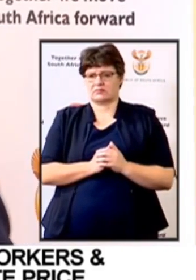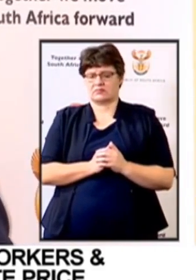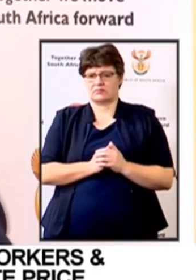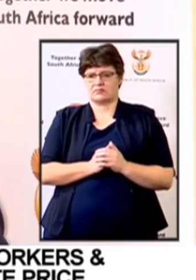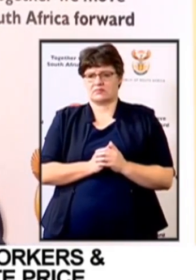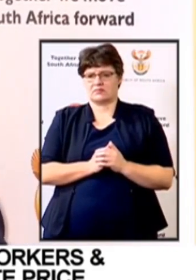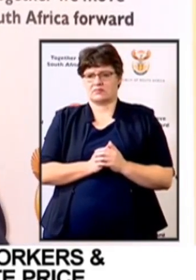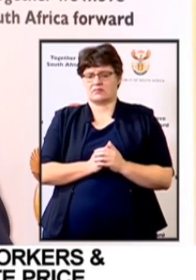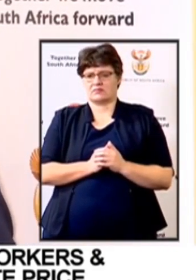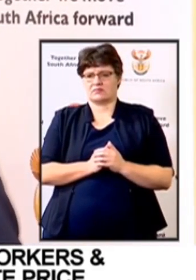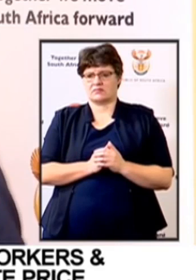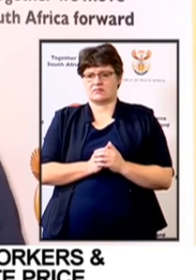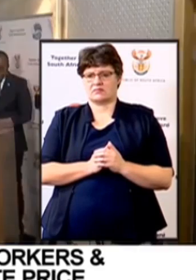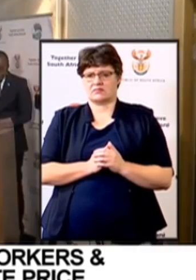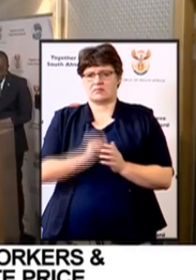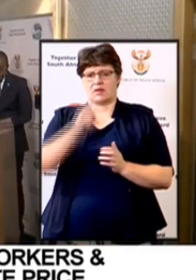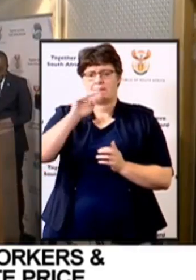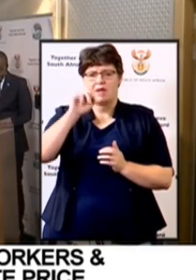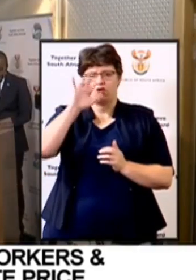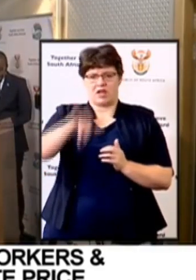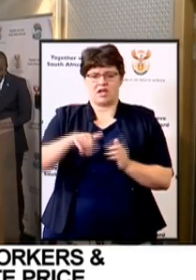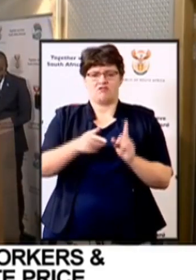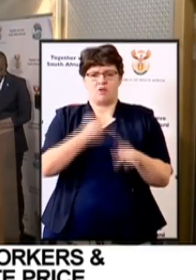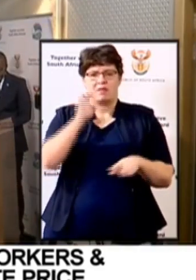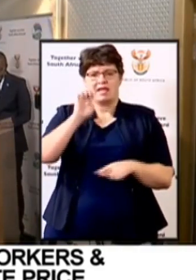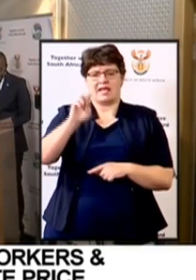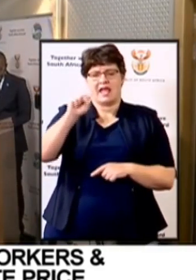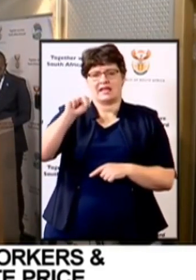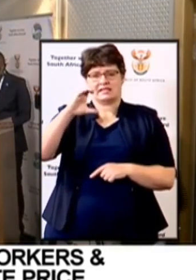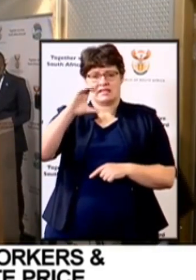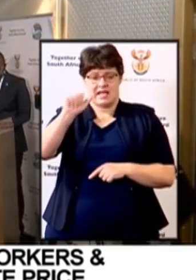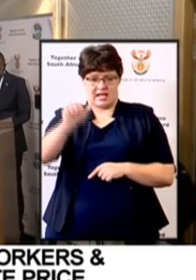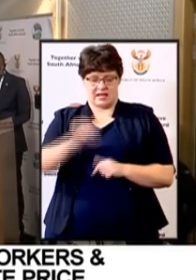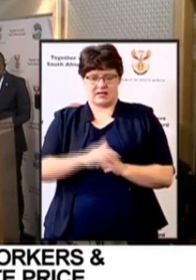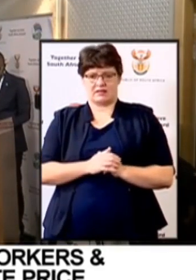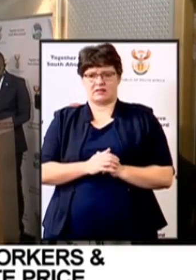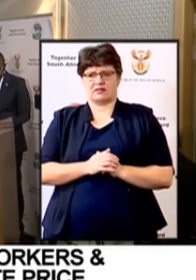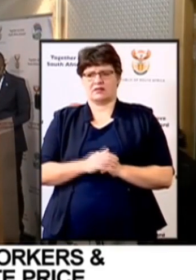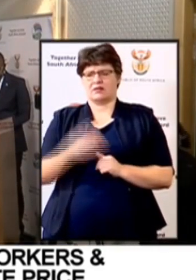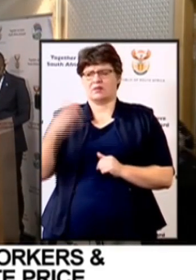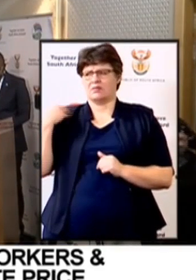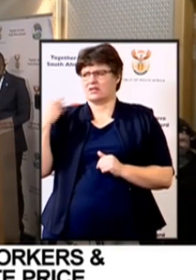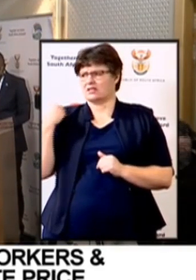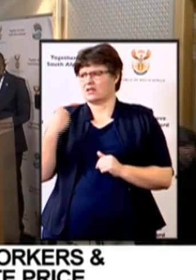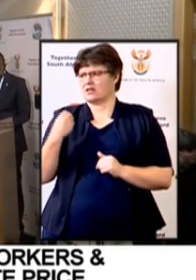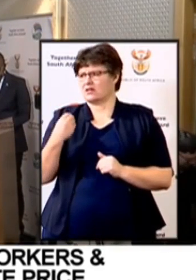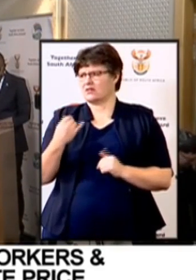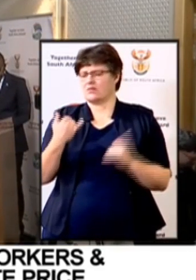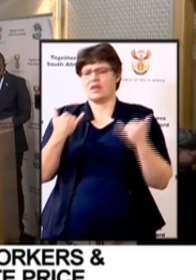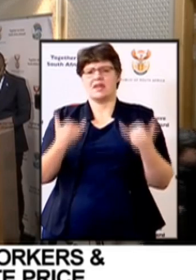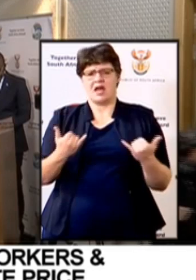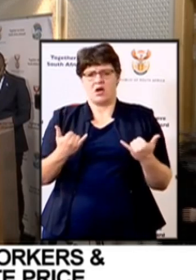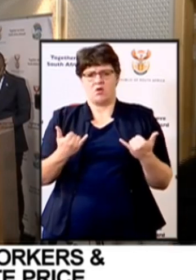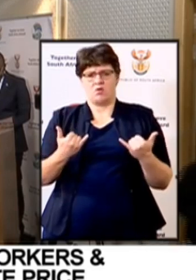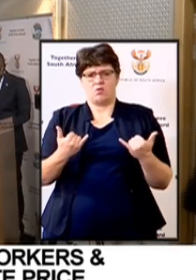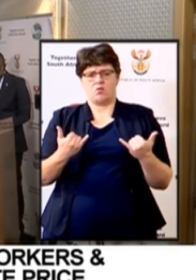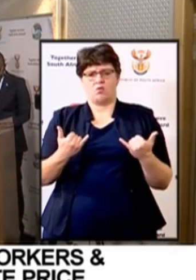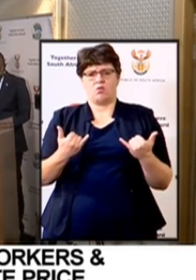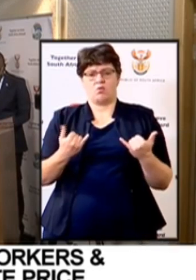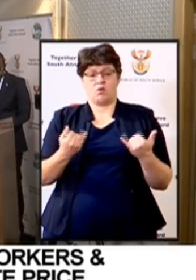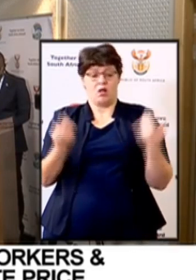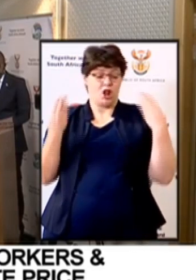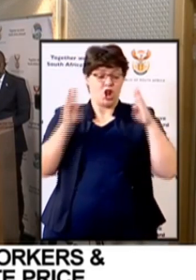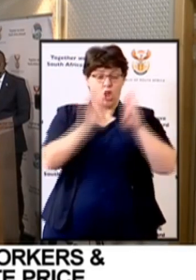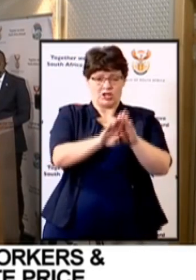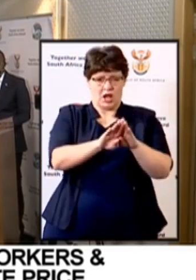All right. Good morning. This is Barry Bateman from ENCA. Minister, we're now into week 6 of the